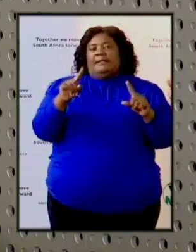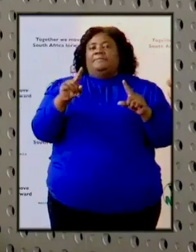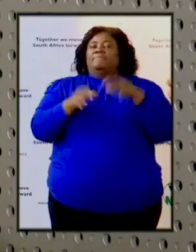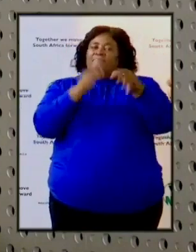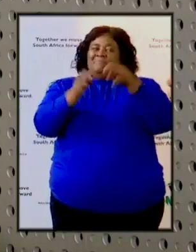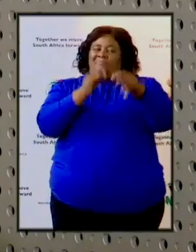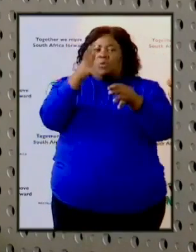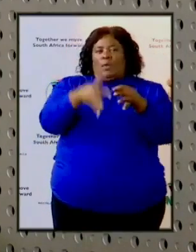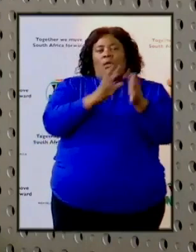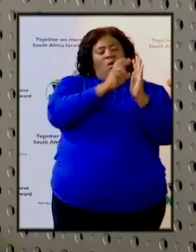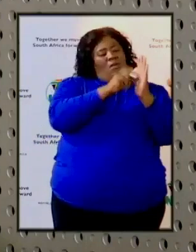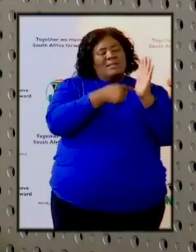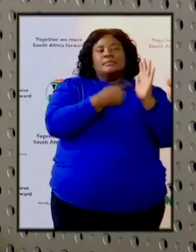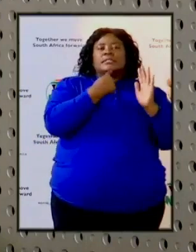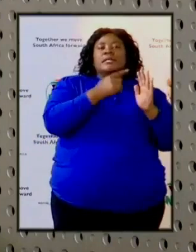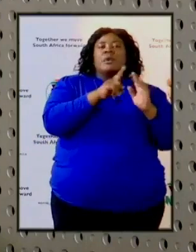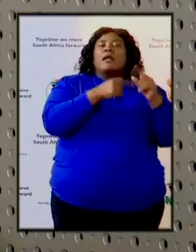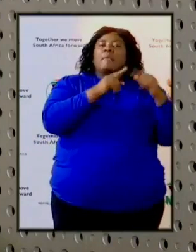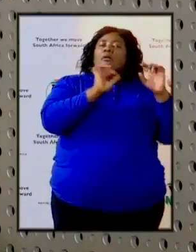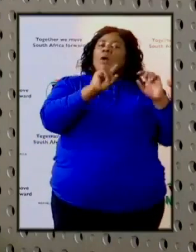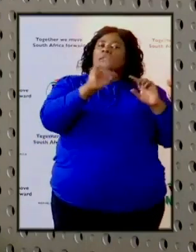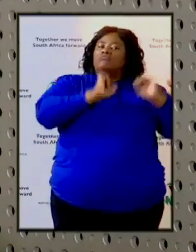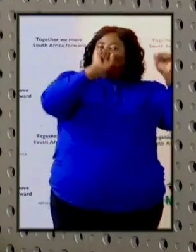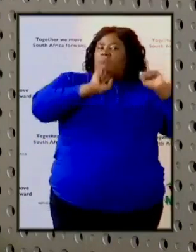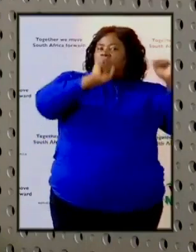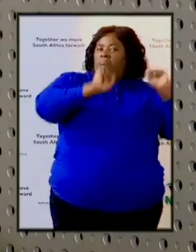the regulations say about exercise.